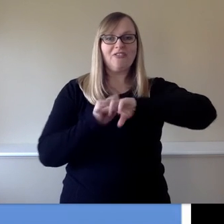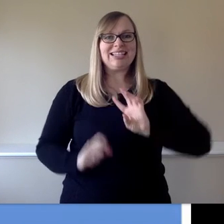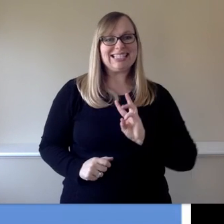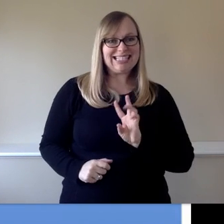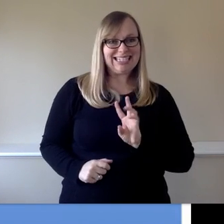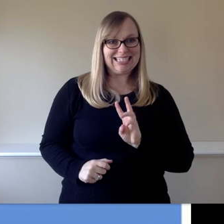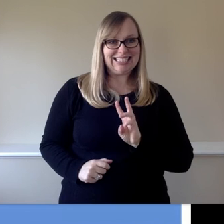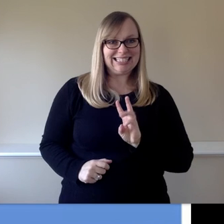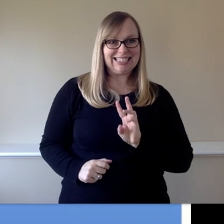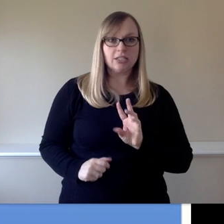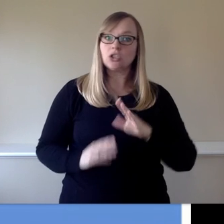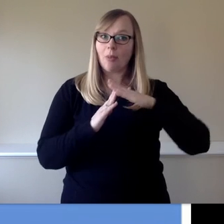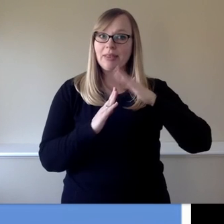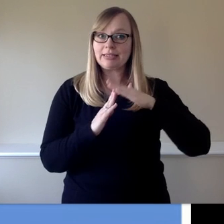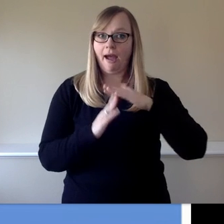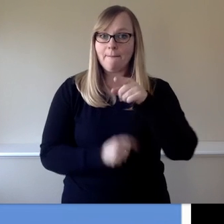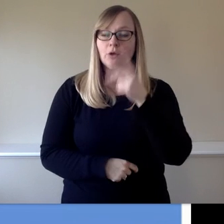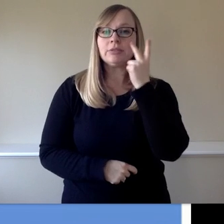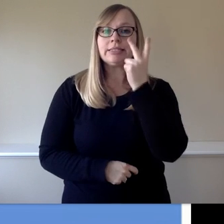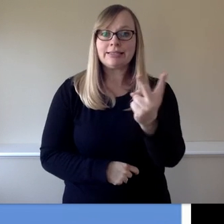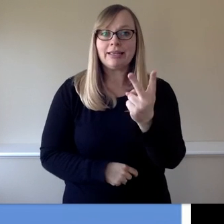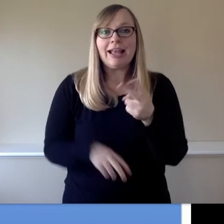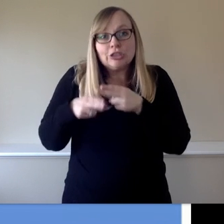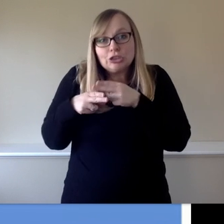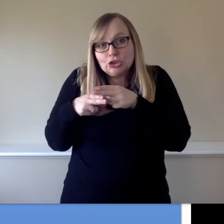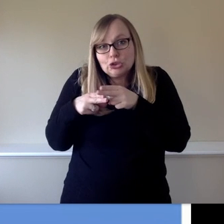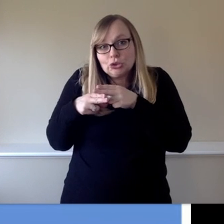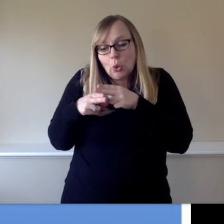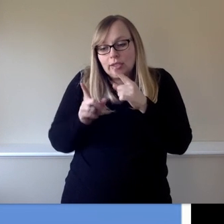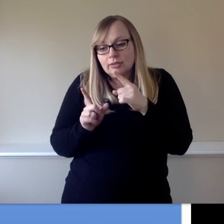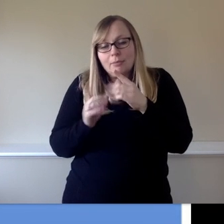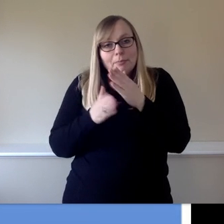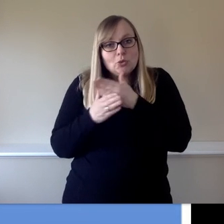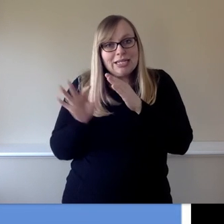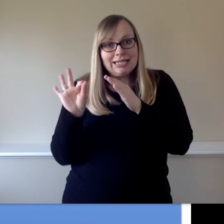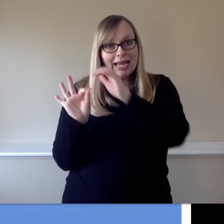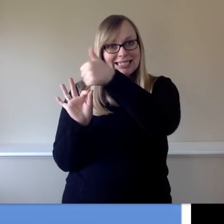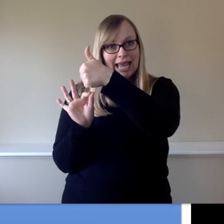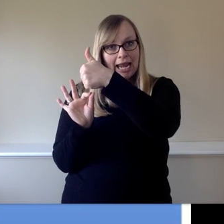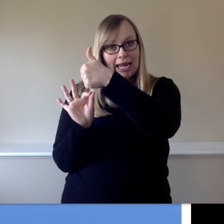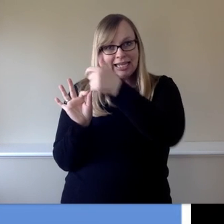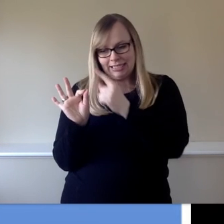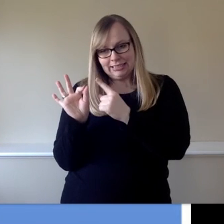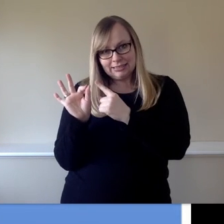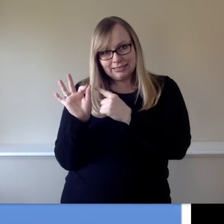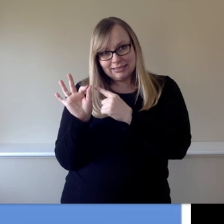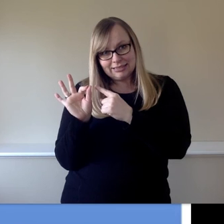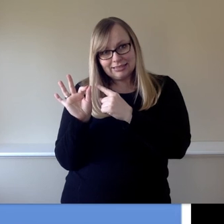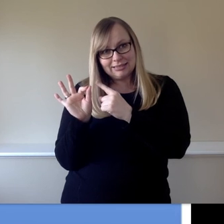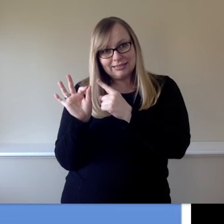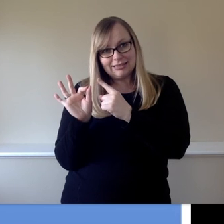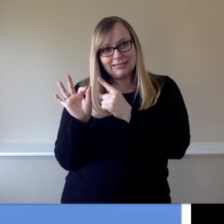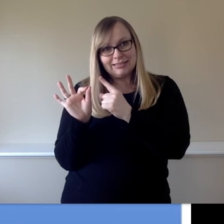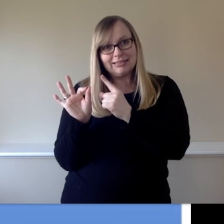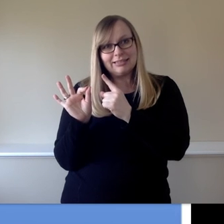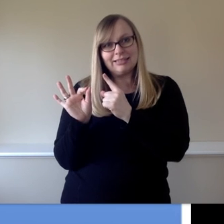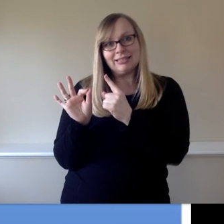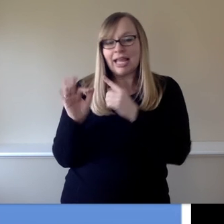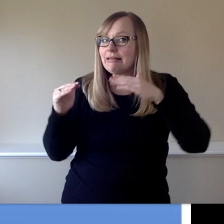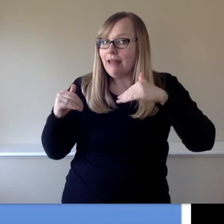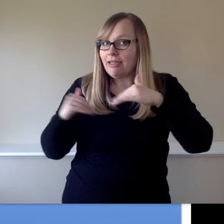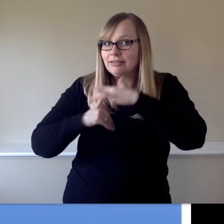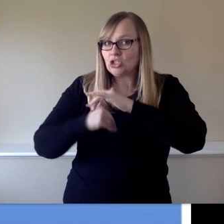clock, we can see that the shorthand is in between the 9 and the 10. It is closer to the 10. But remember, when it's